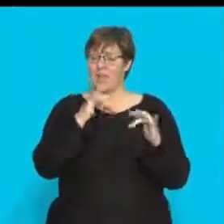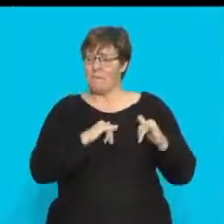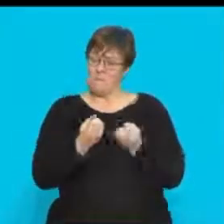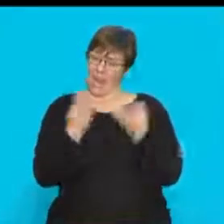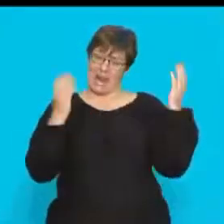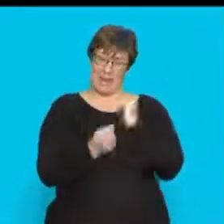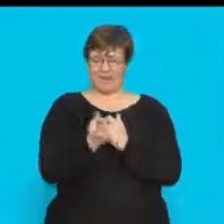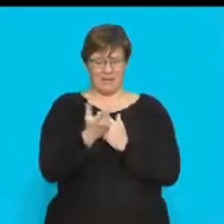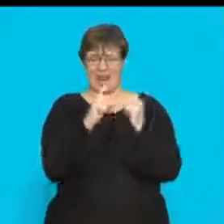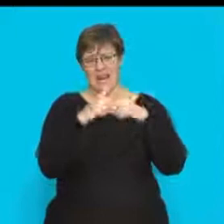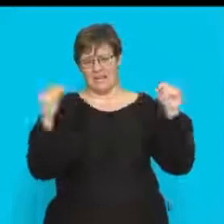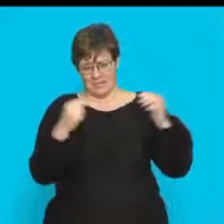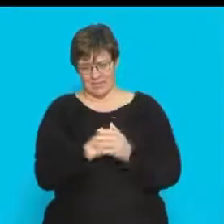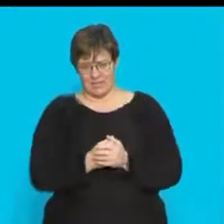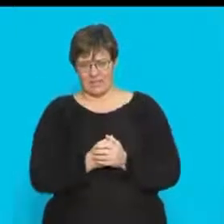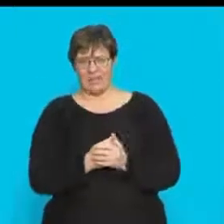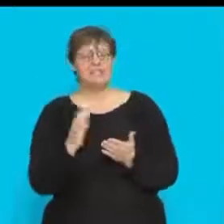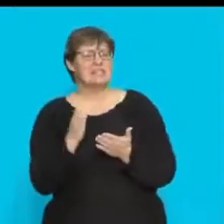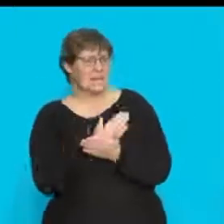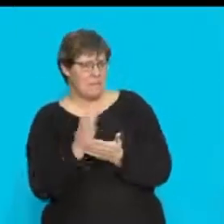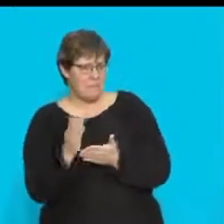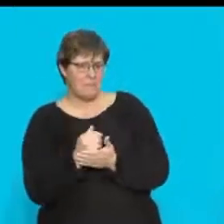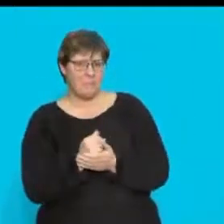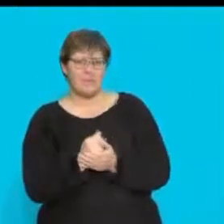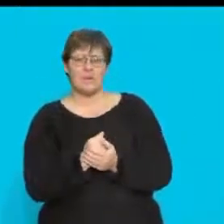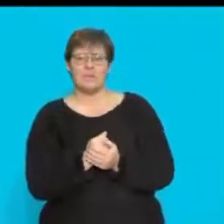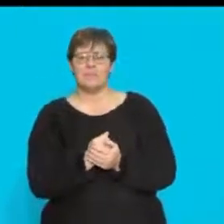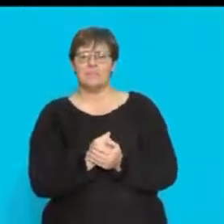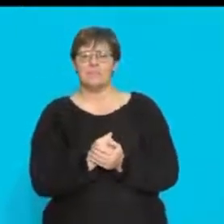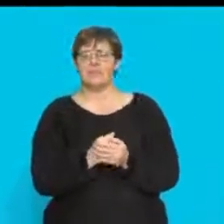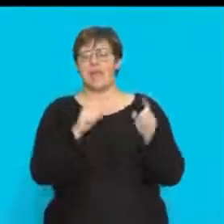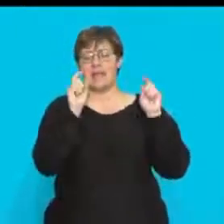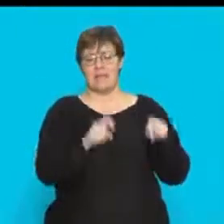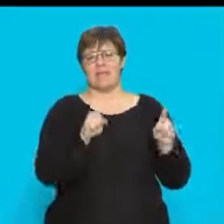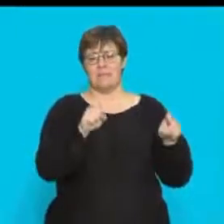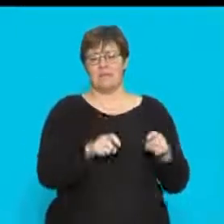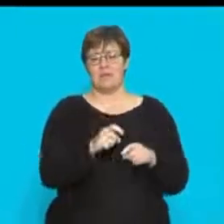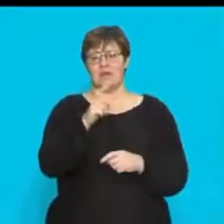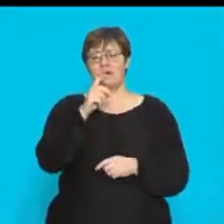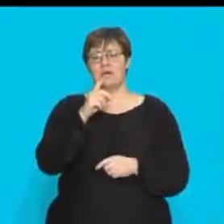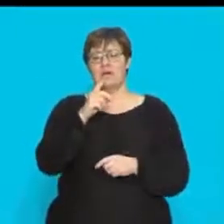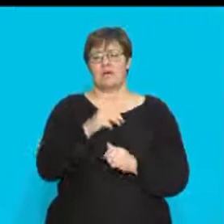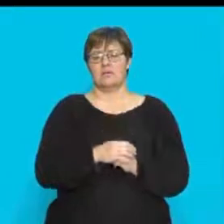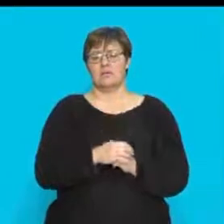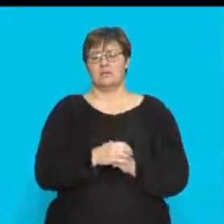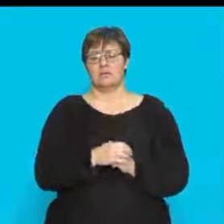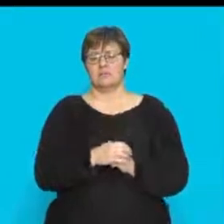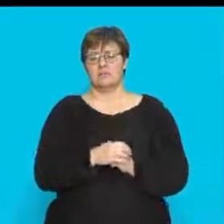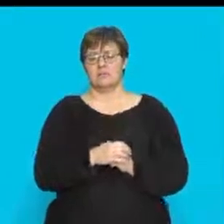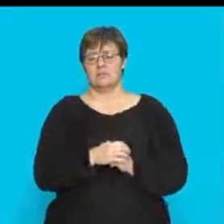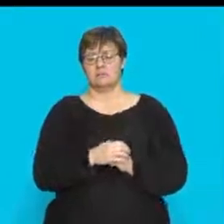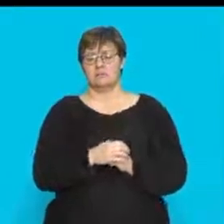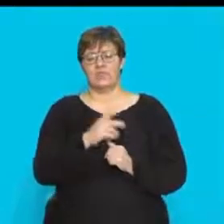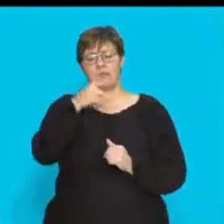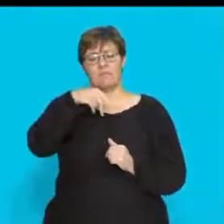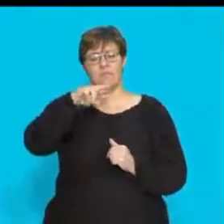is leaves. And you can this is called the Cape primrose. Right, and what we can do, not so much